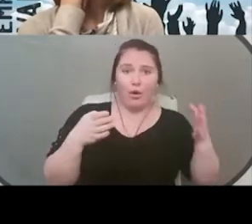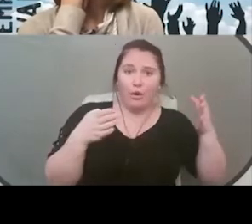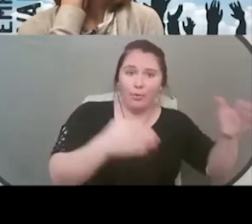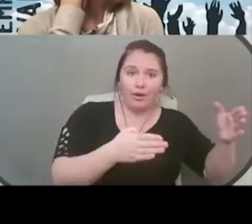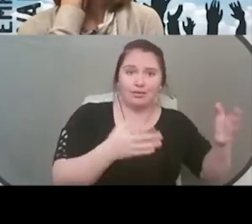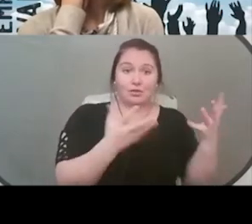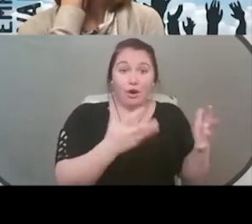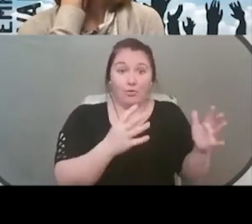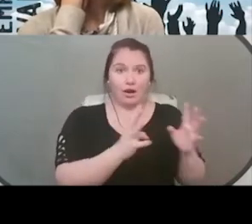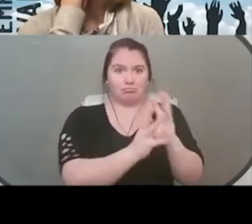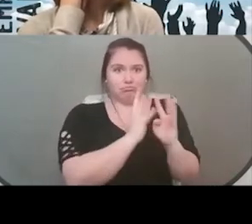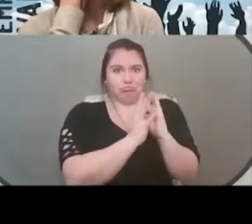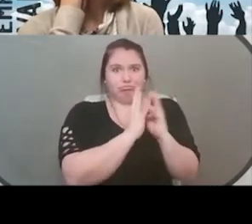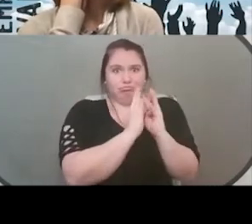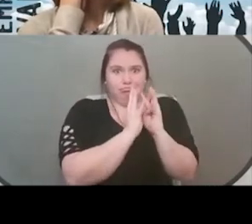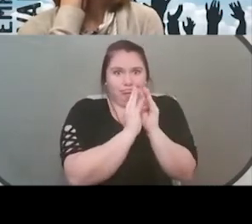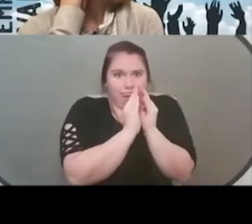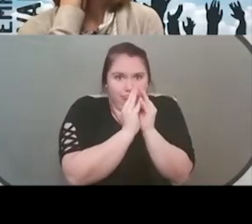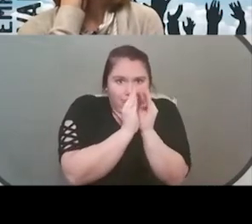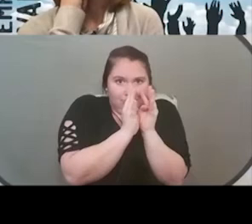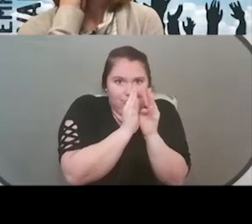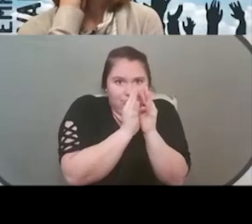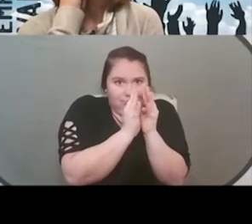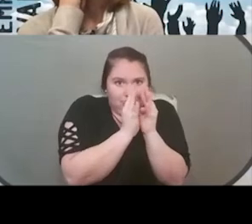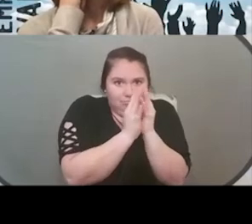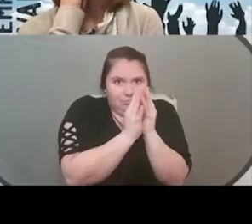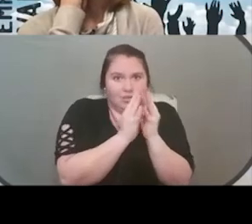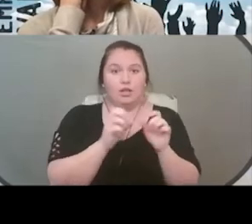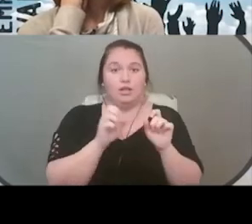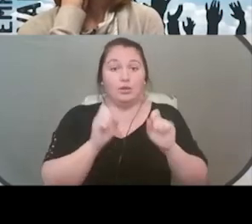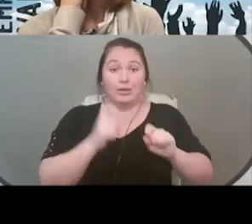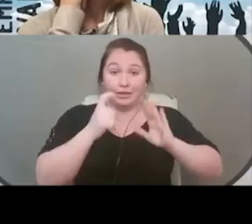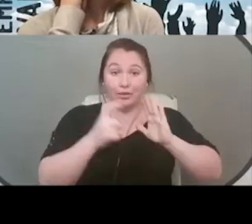already crowded. And so you start getting into those little